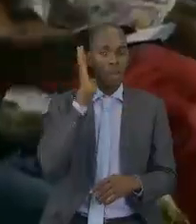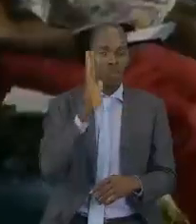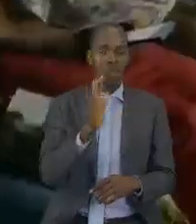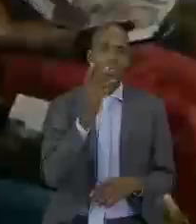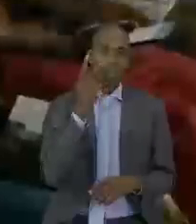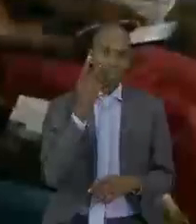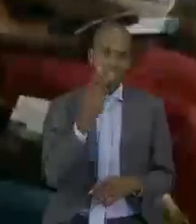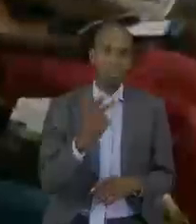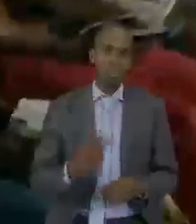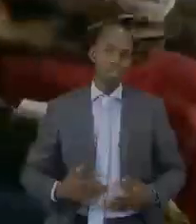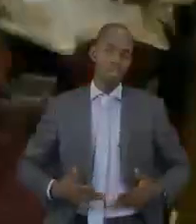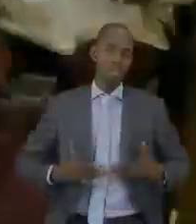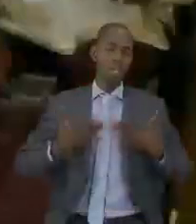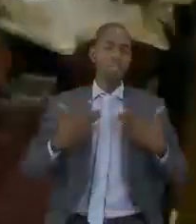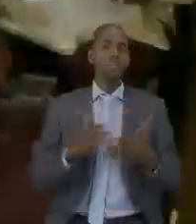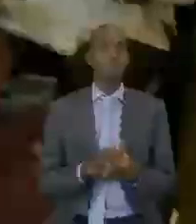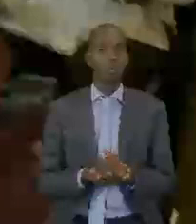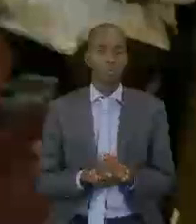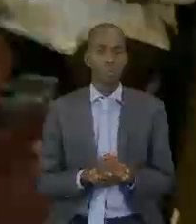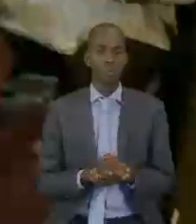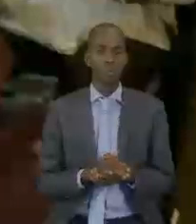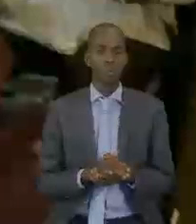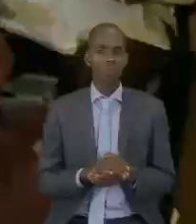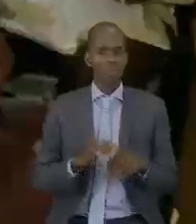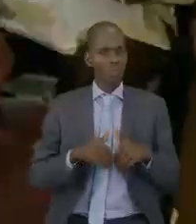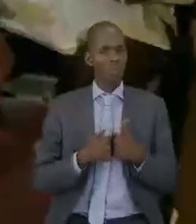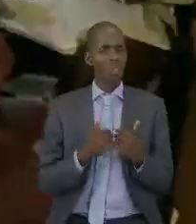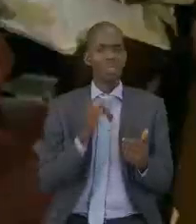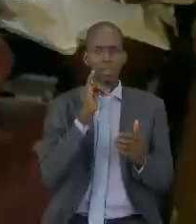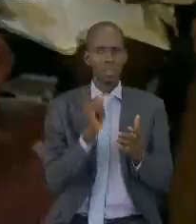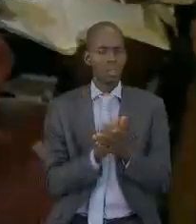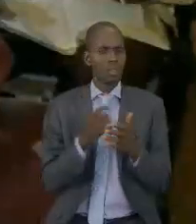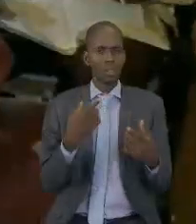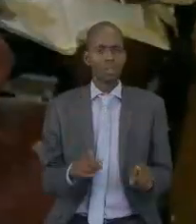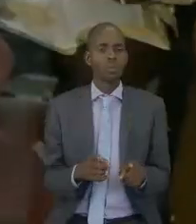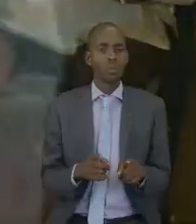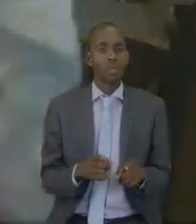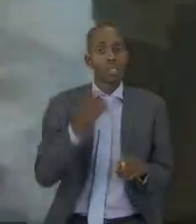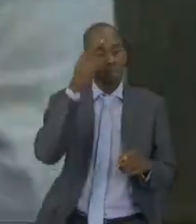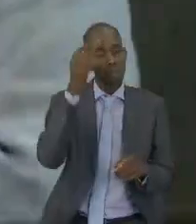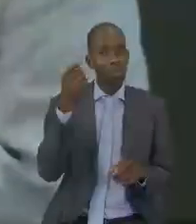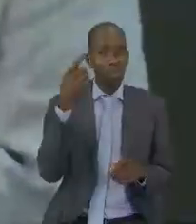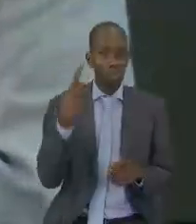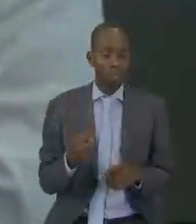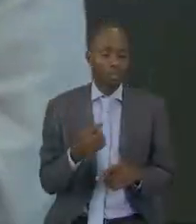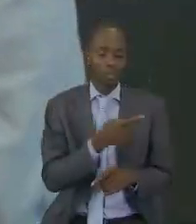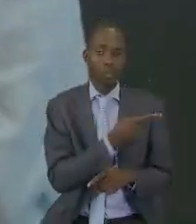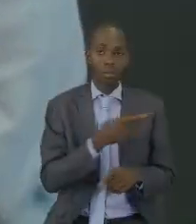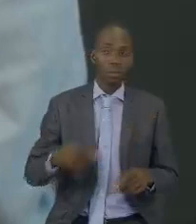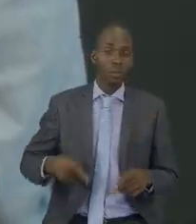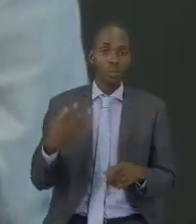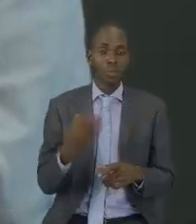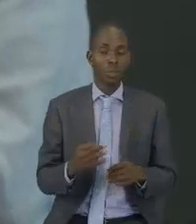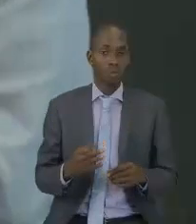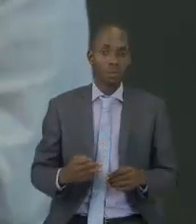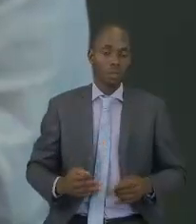I will see life. How does that happen? Because the Prince of Life, the